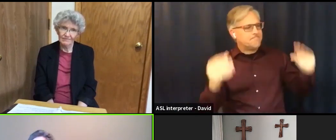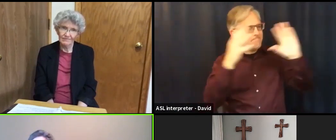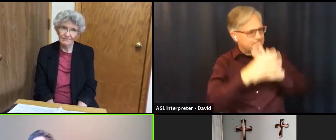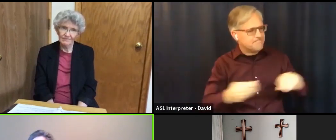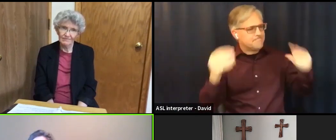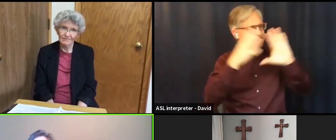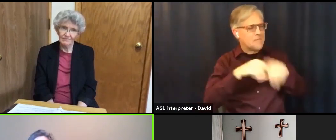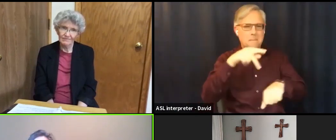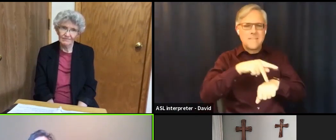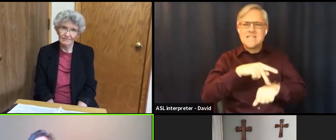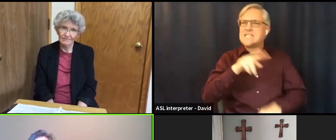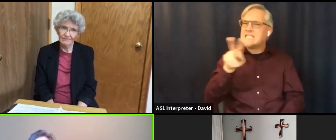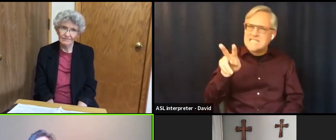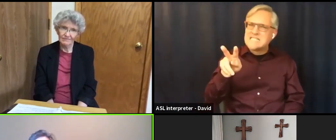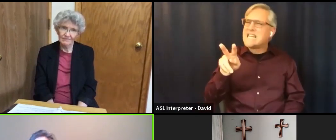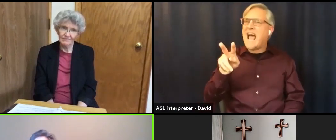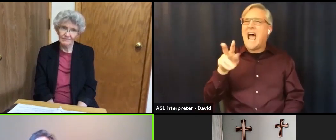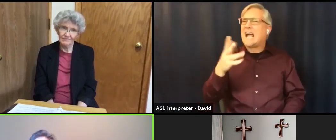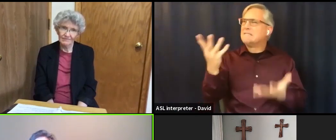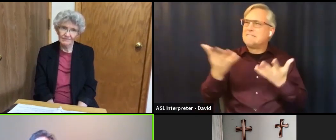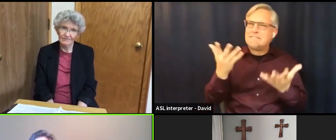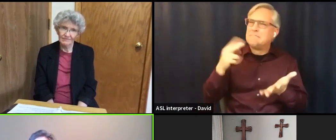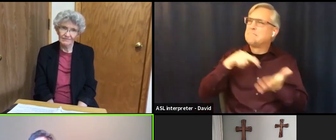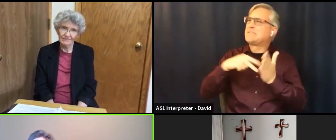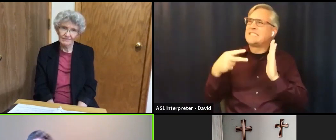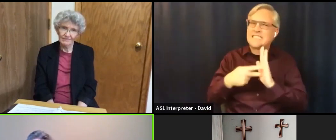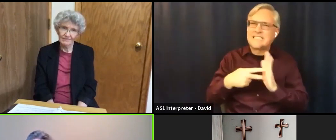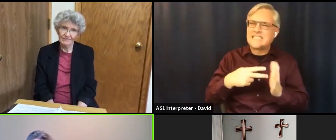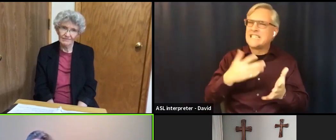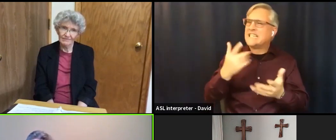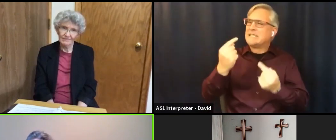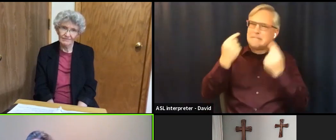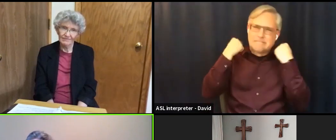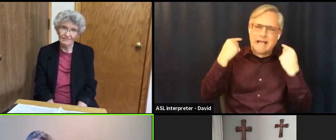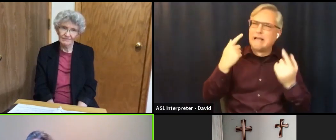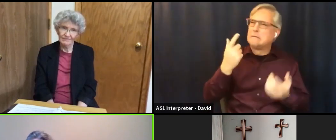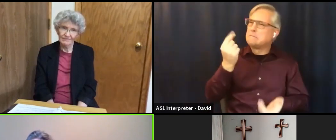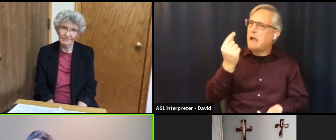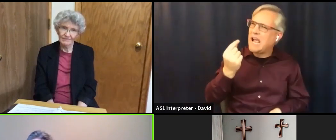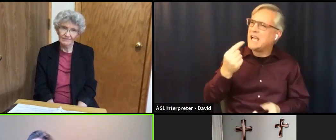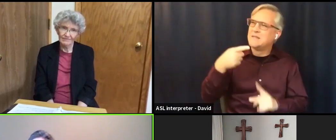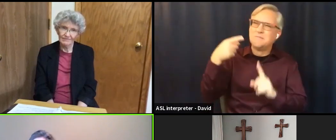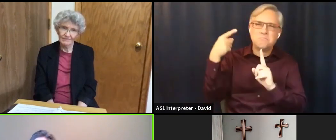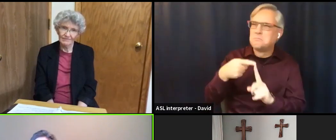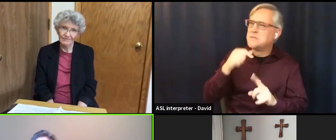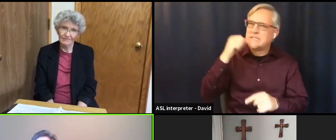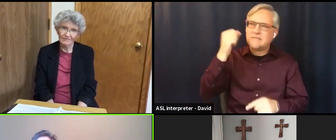And often, he really doesn't quite get what Jesus is doing.